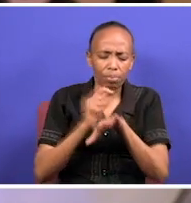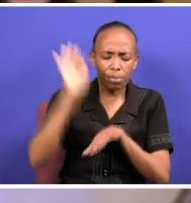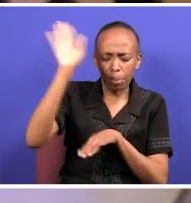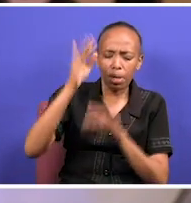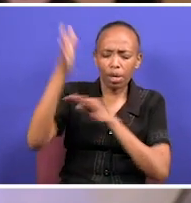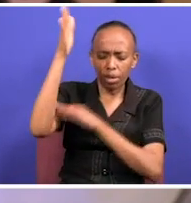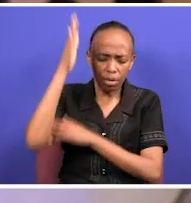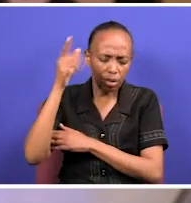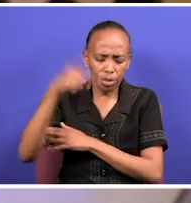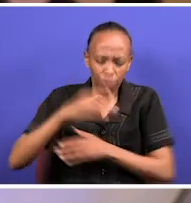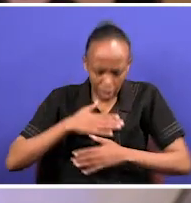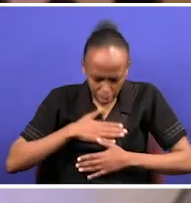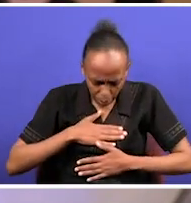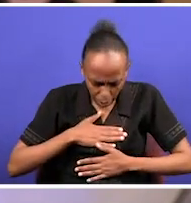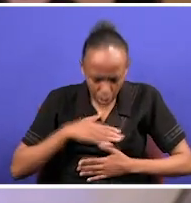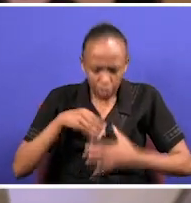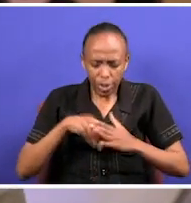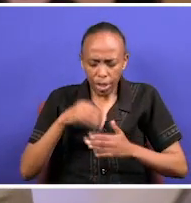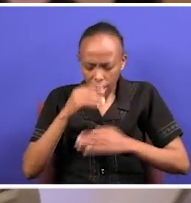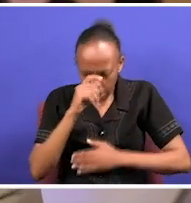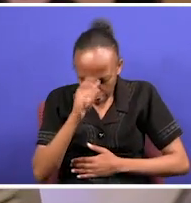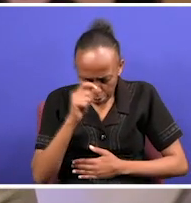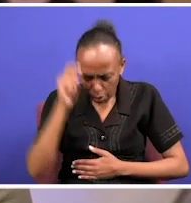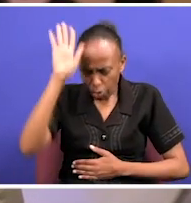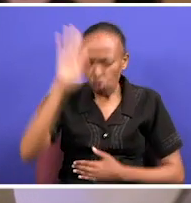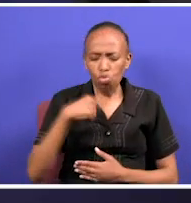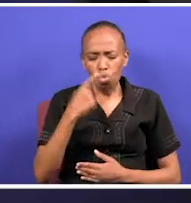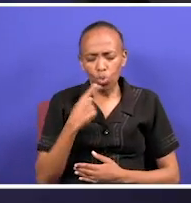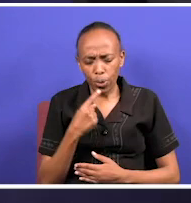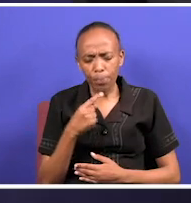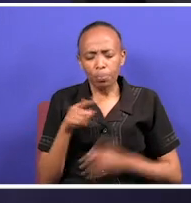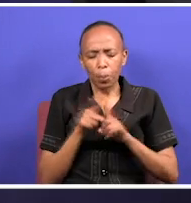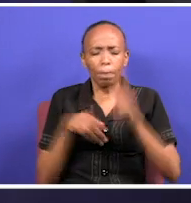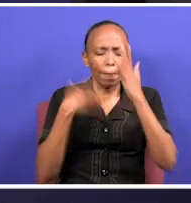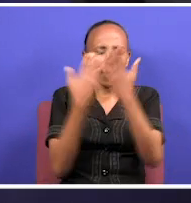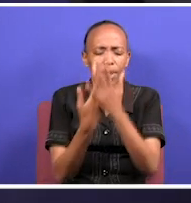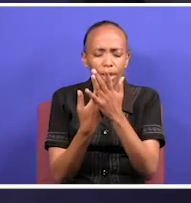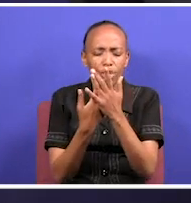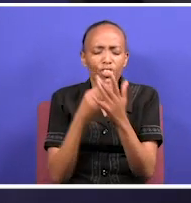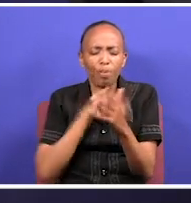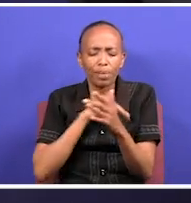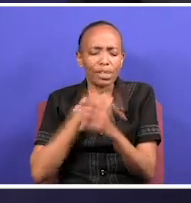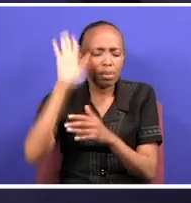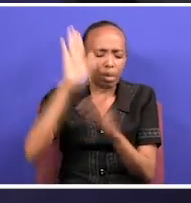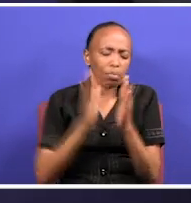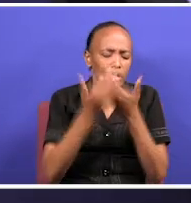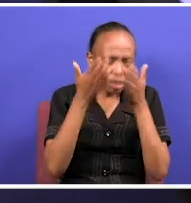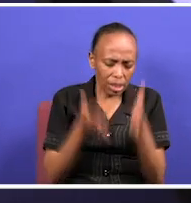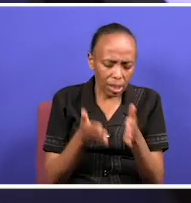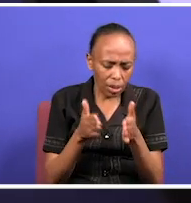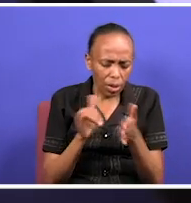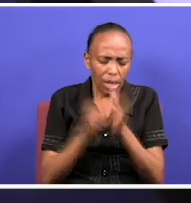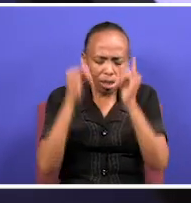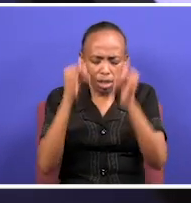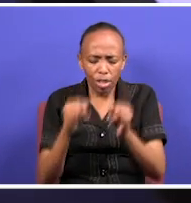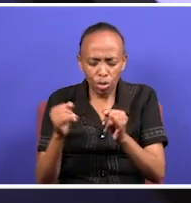God, we bow in reverence of who you are. We thank you for your mercies this morning that are